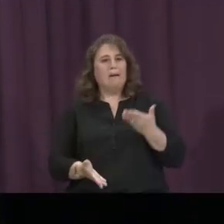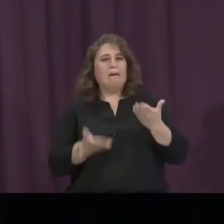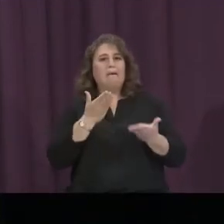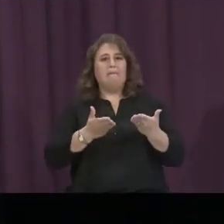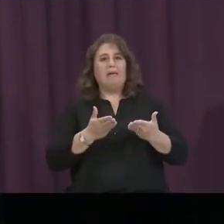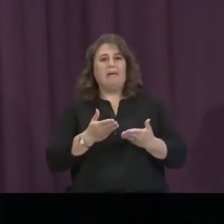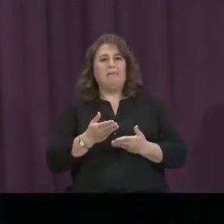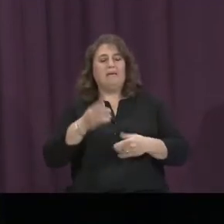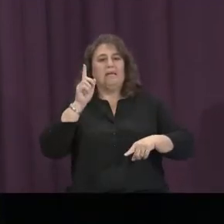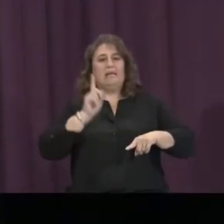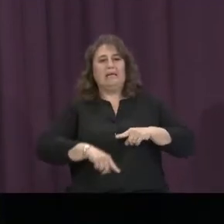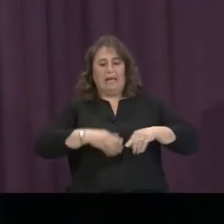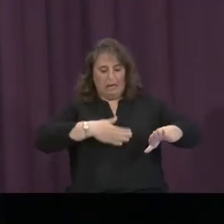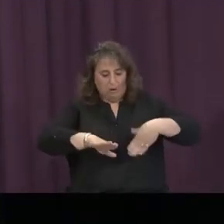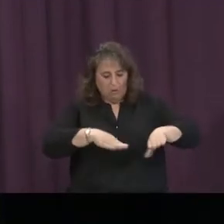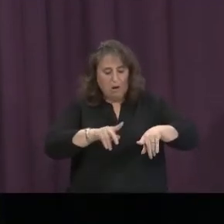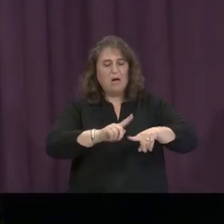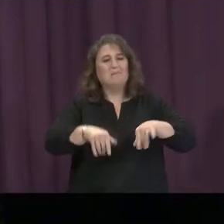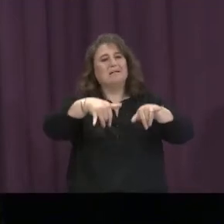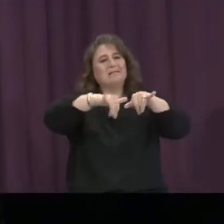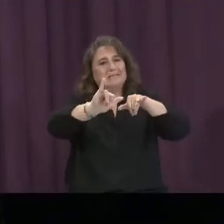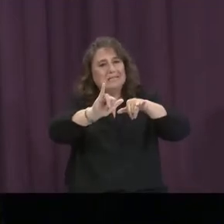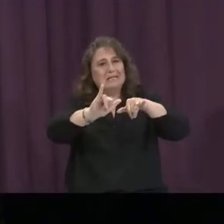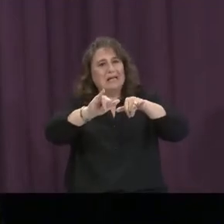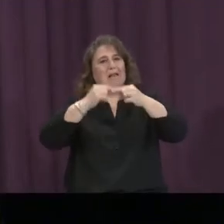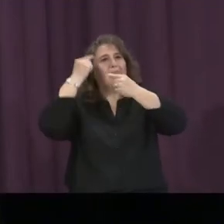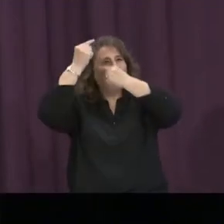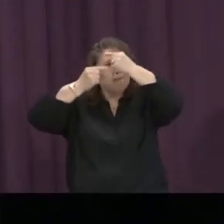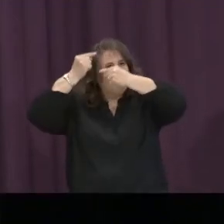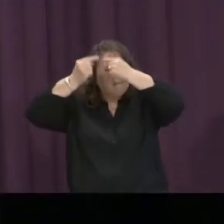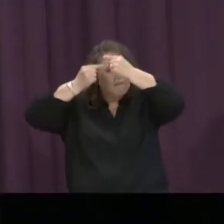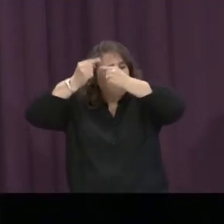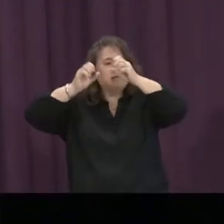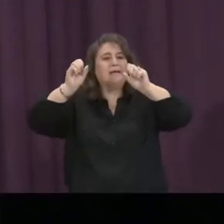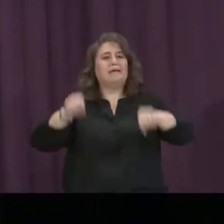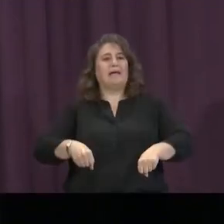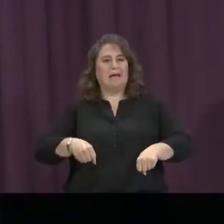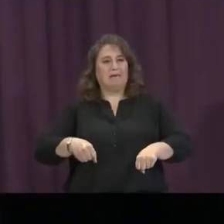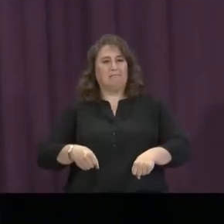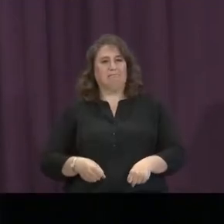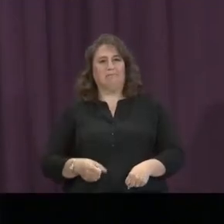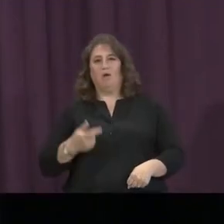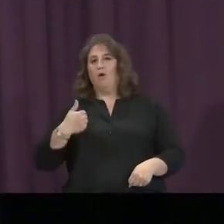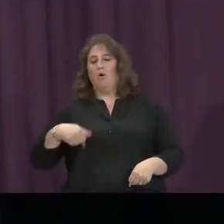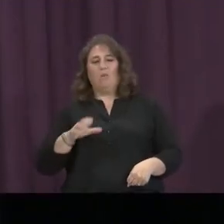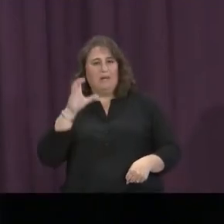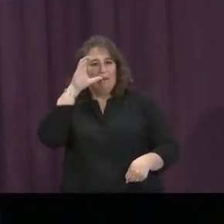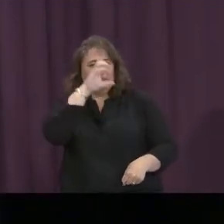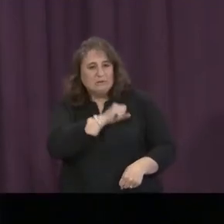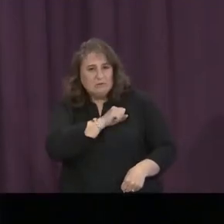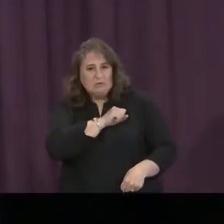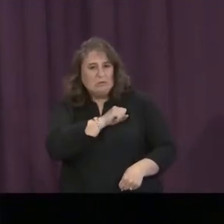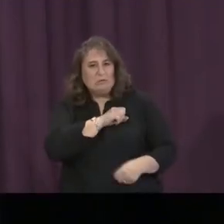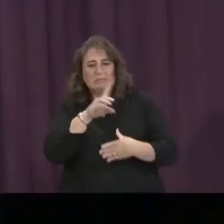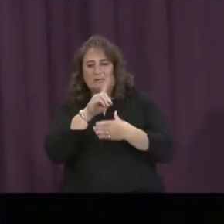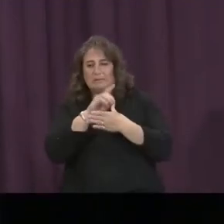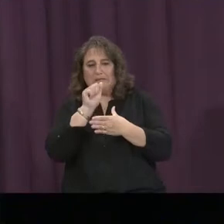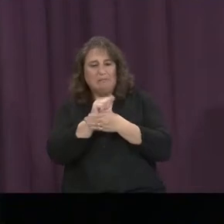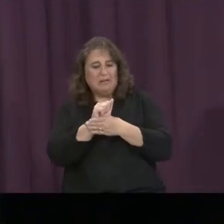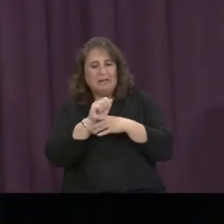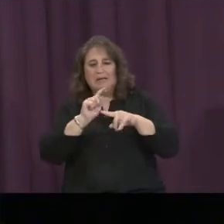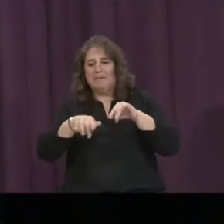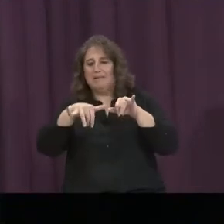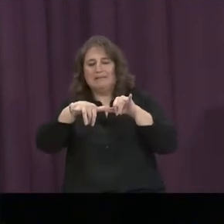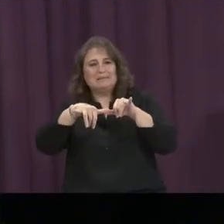have been able to use their hands. And so we cannot assume things about people just because they can't do certain things. I had friends who were blind